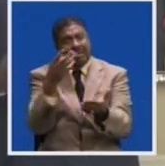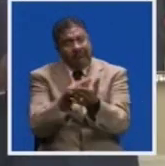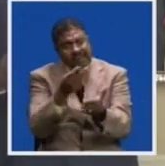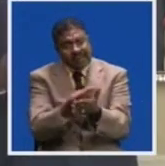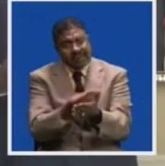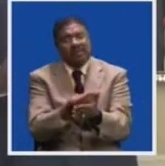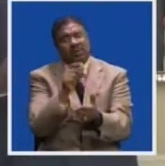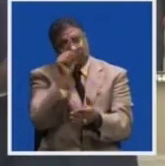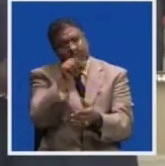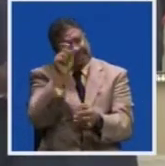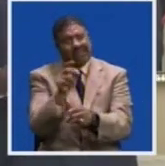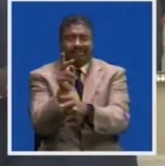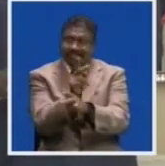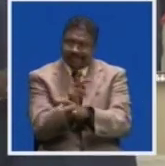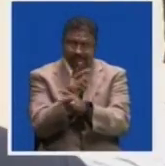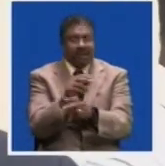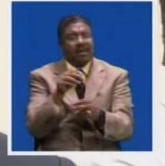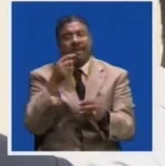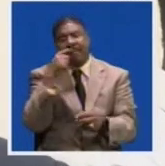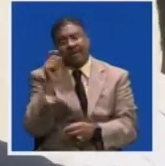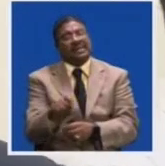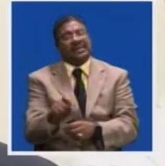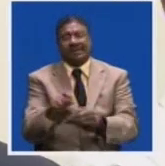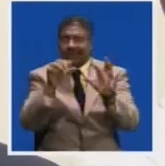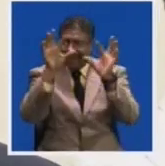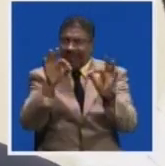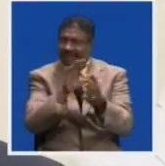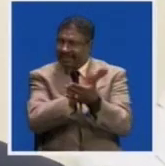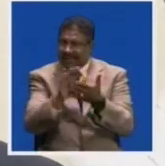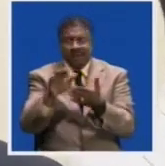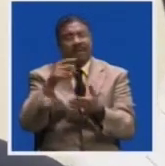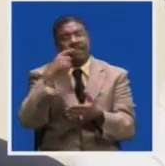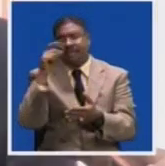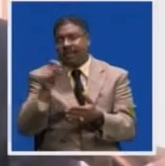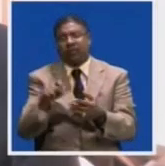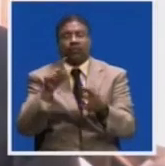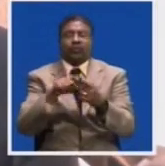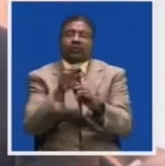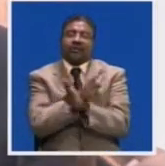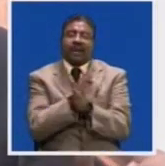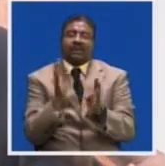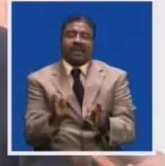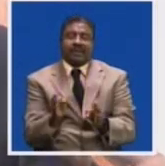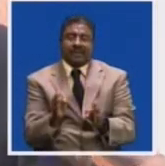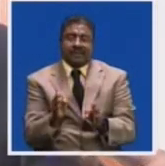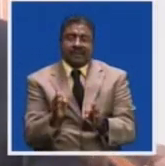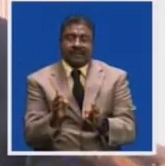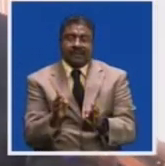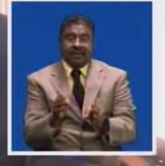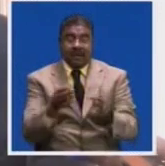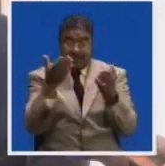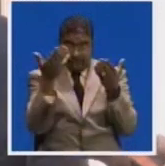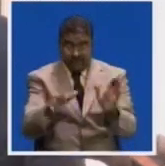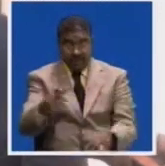monies, and indeed account for the same to the people of Zambia. After the swearing-in ceremony,